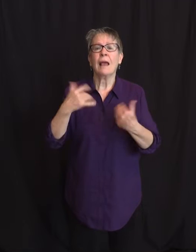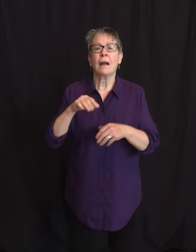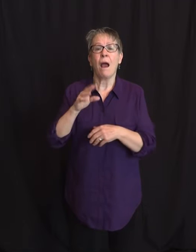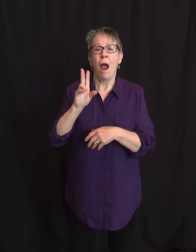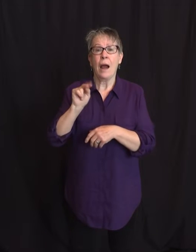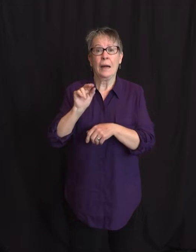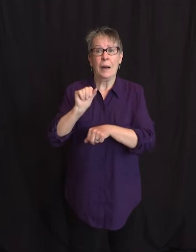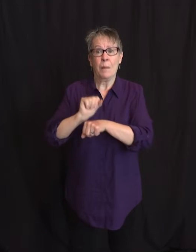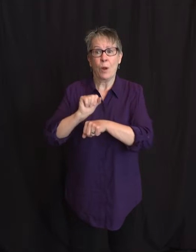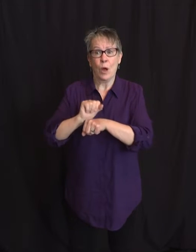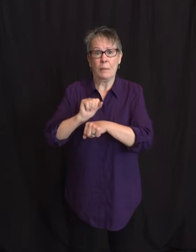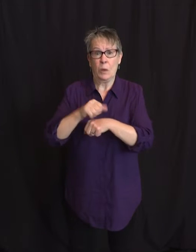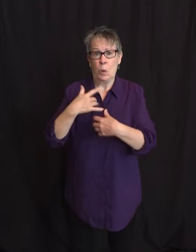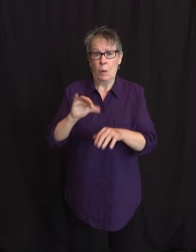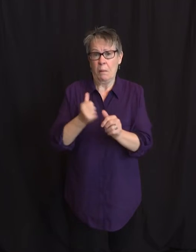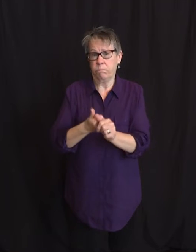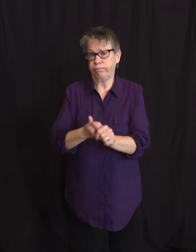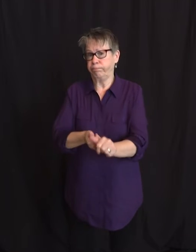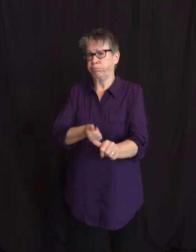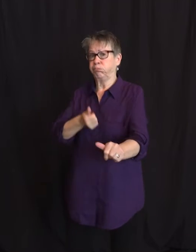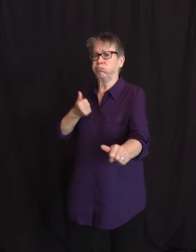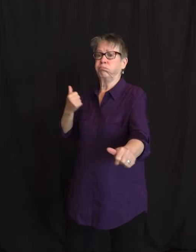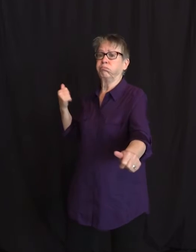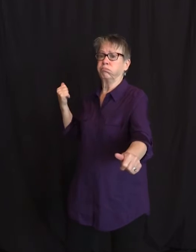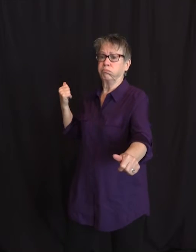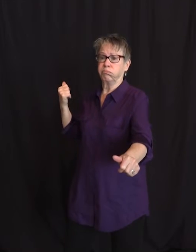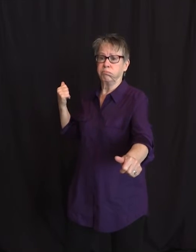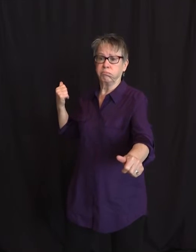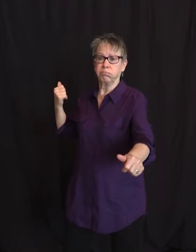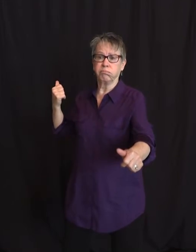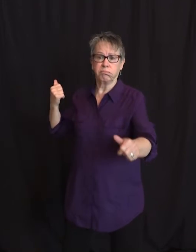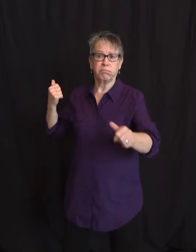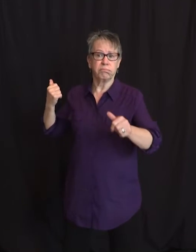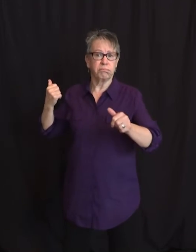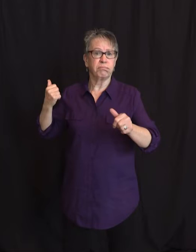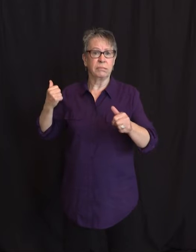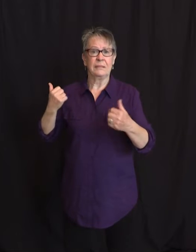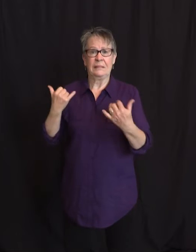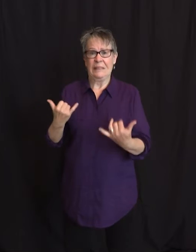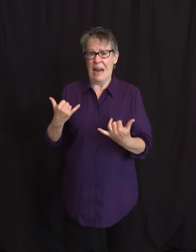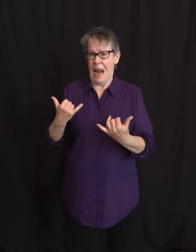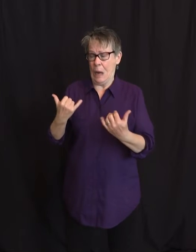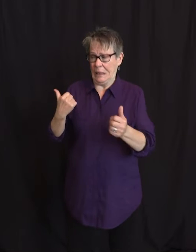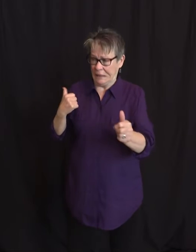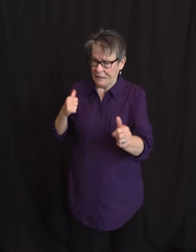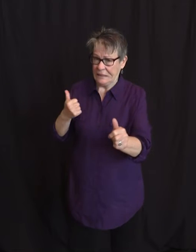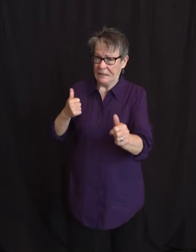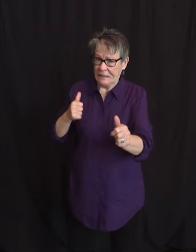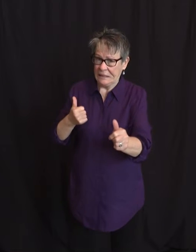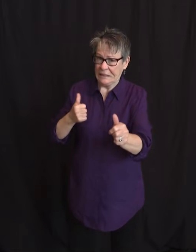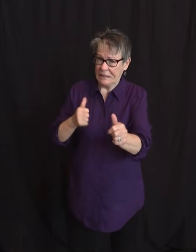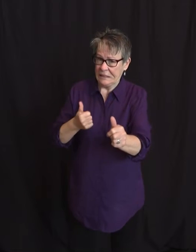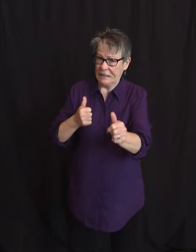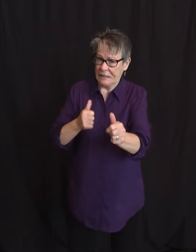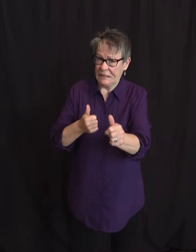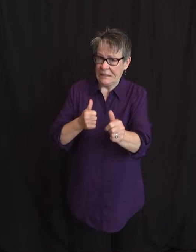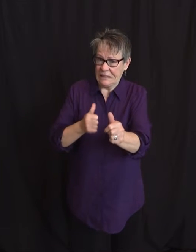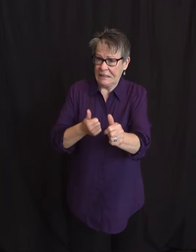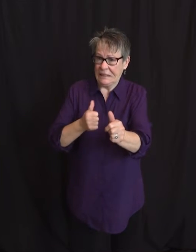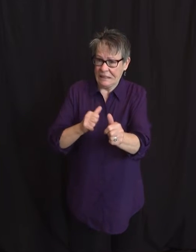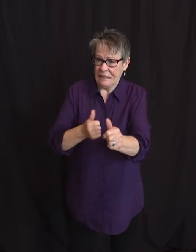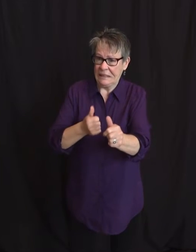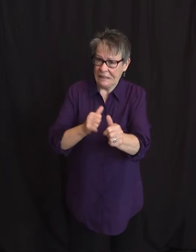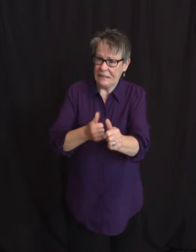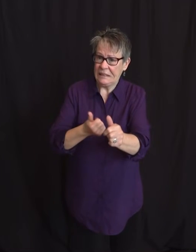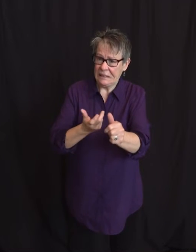they have normally been dealing with pre-crisis. Did you hear the same thing, Matt? Yeah. But we'll get you more information on the backlog.